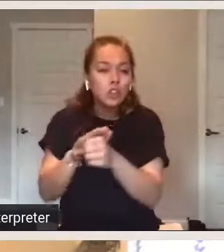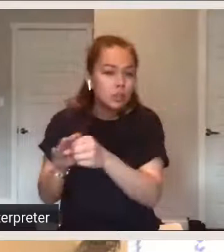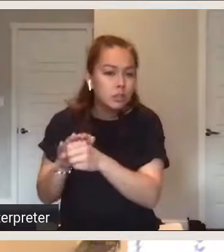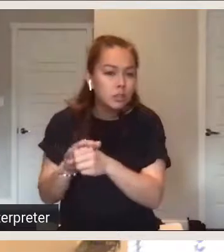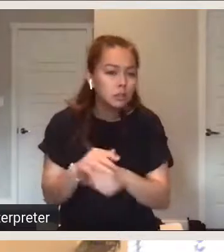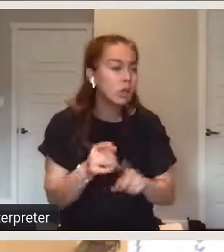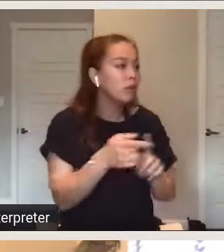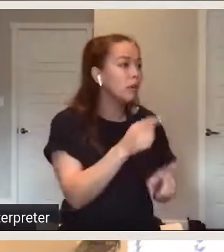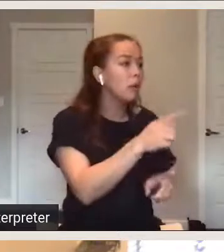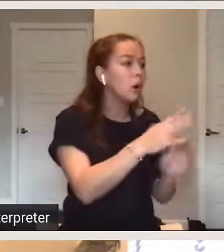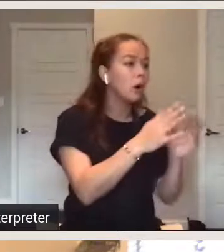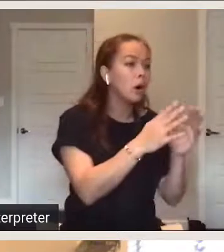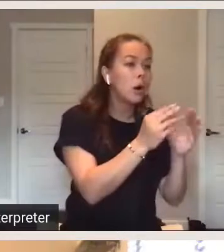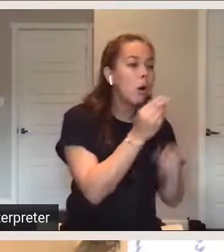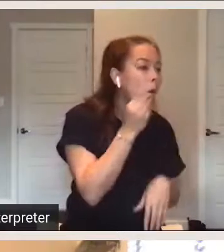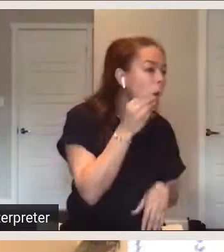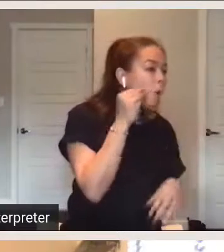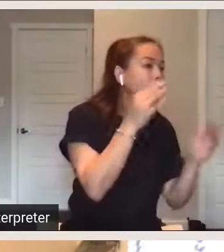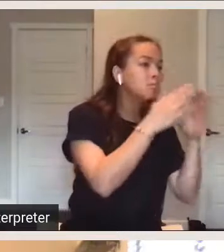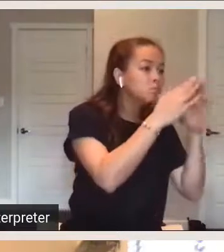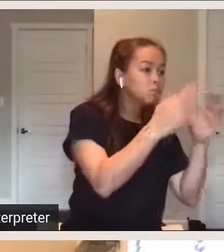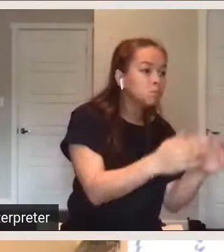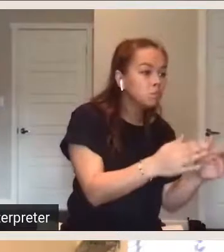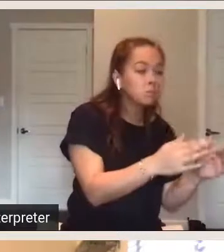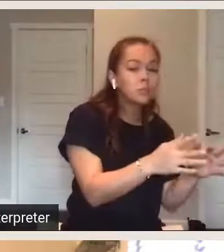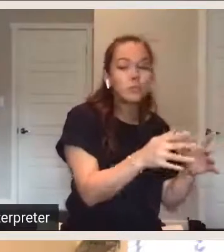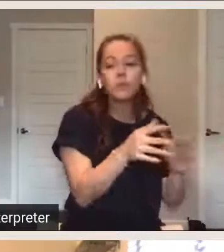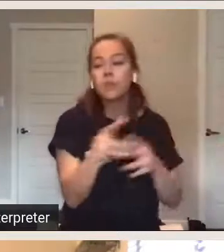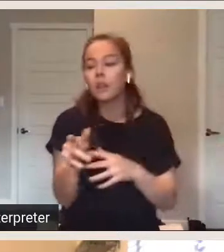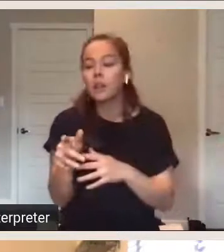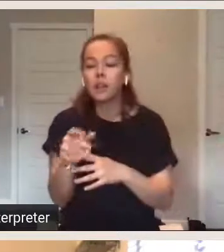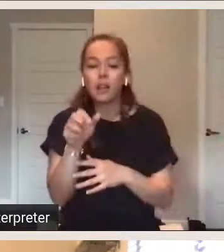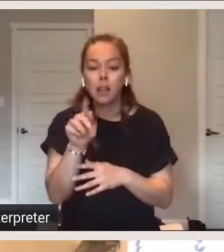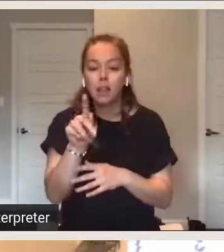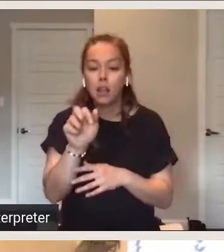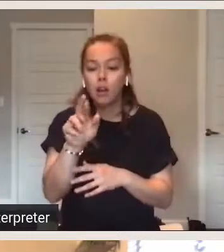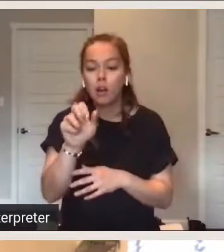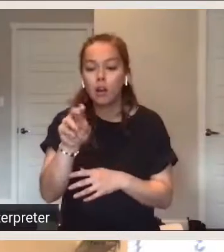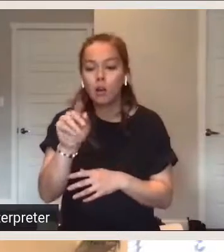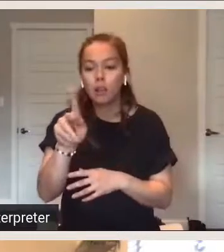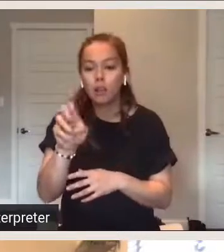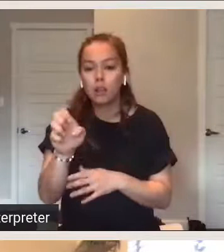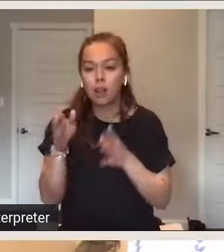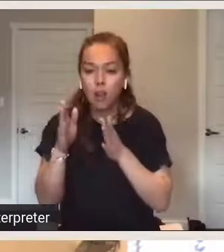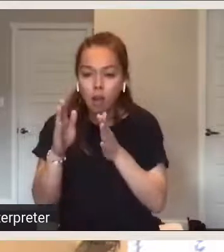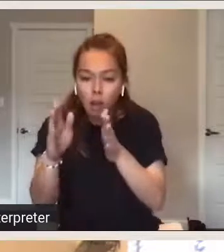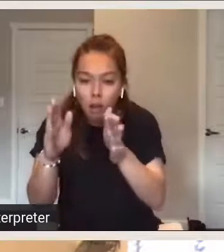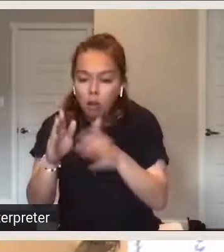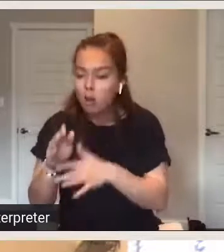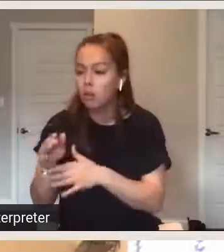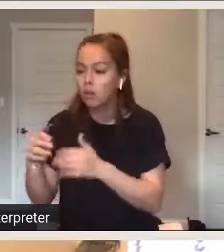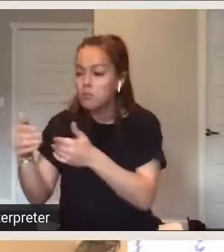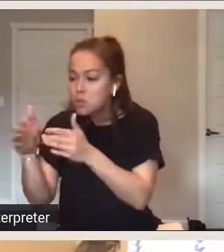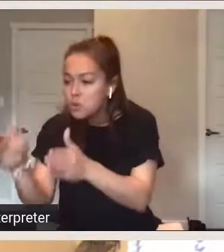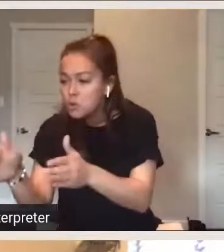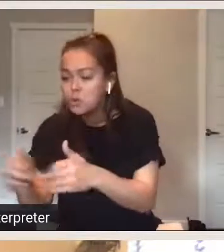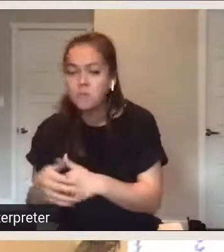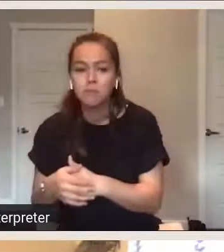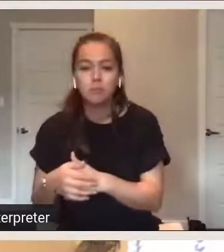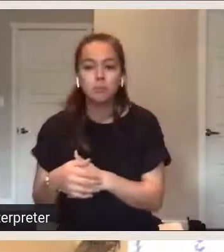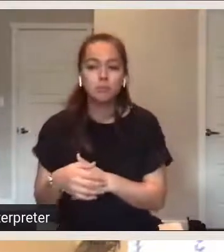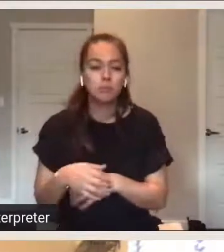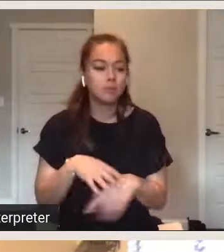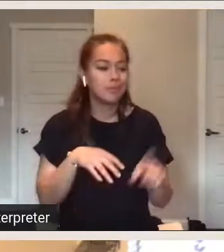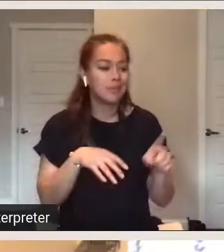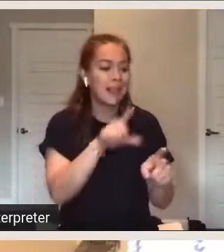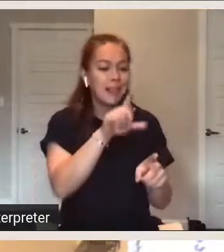the karaoke room and then the karaoke hallway, thinking about, you know, I guess Lena's